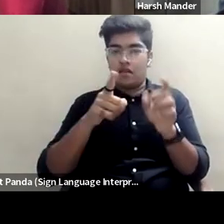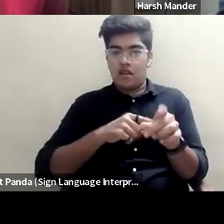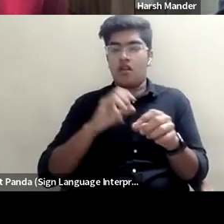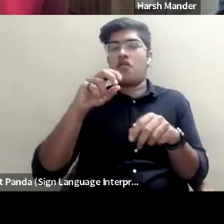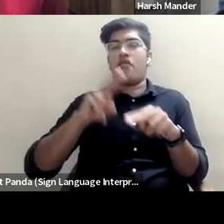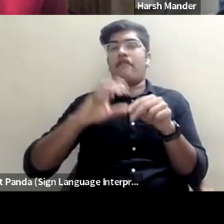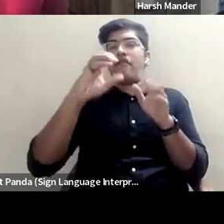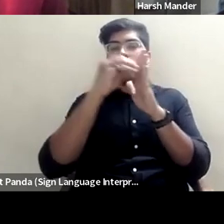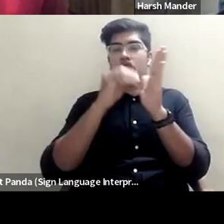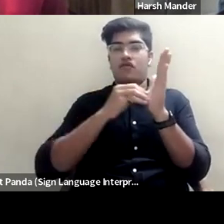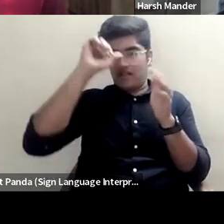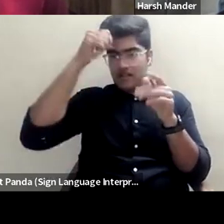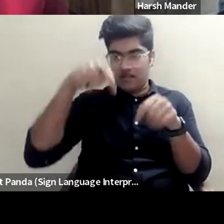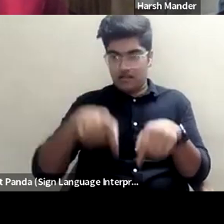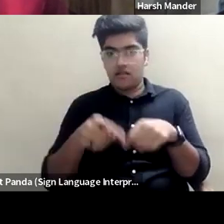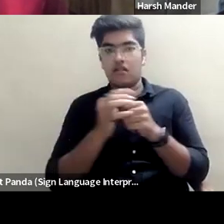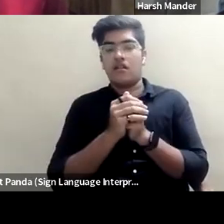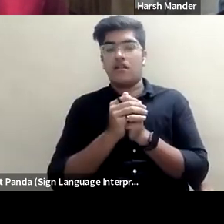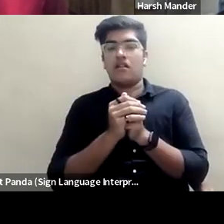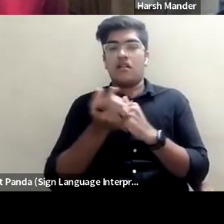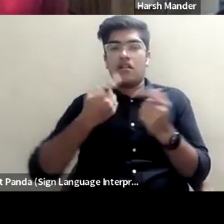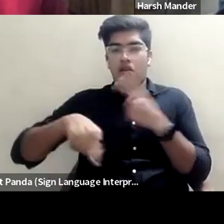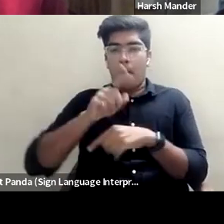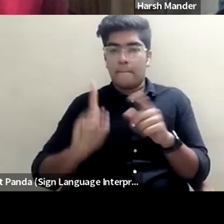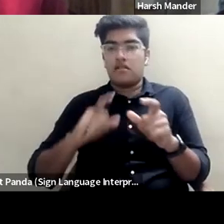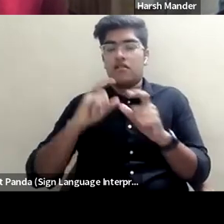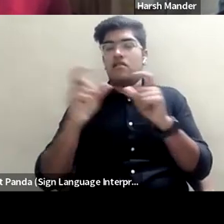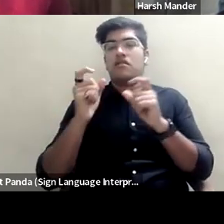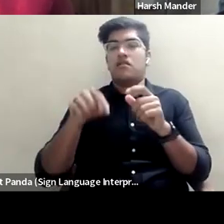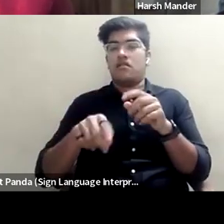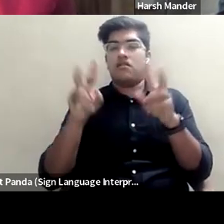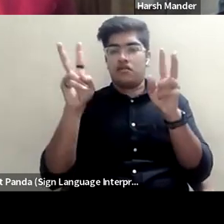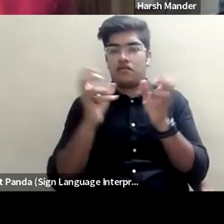This is what we have to preserve. Yeah. And now